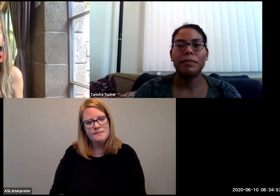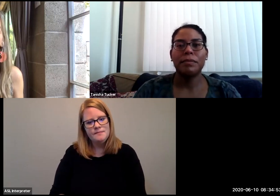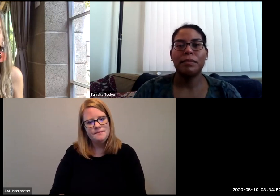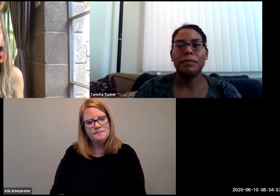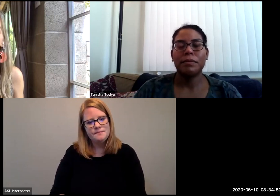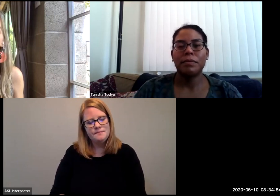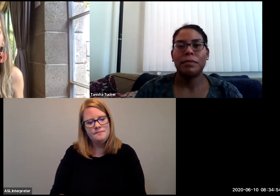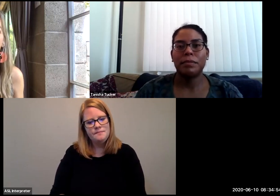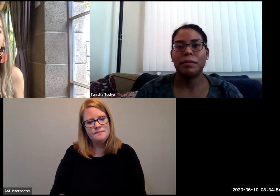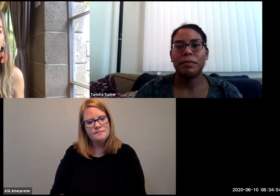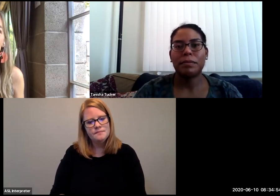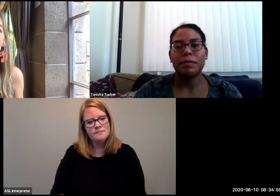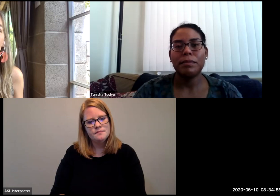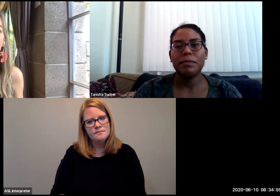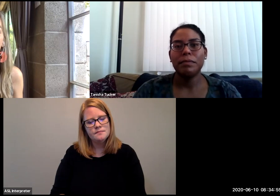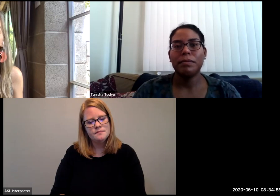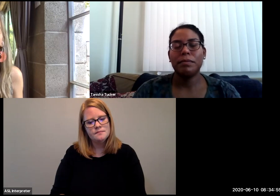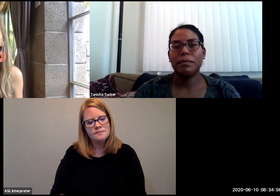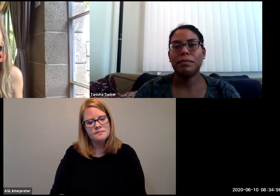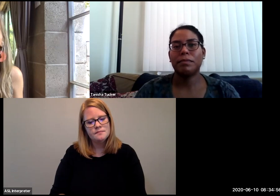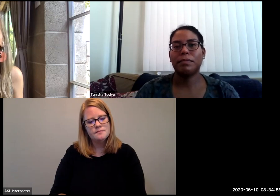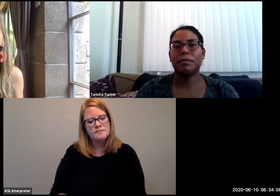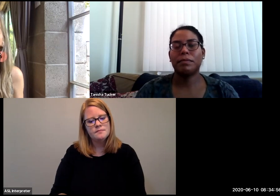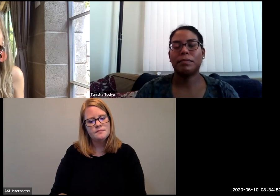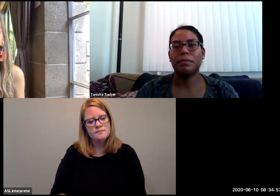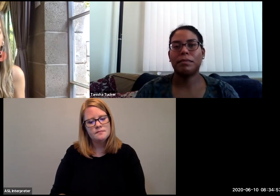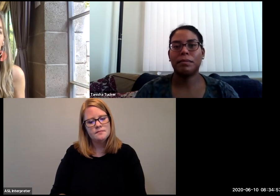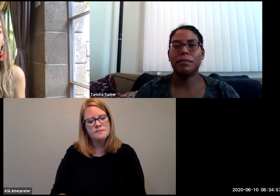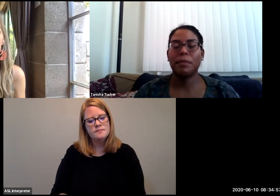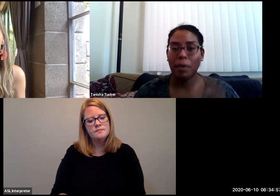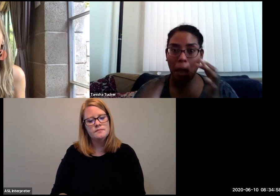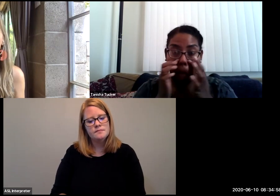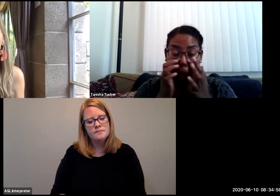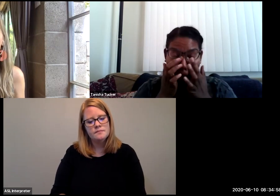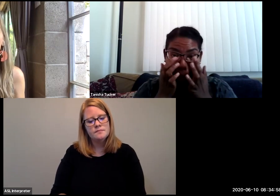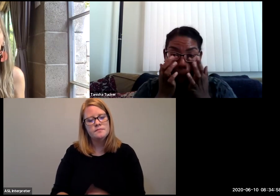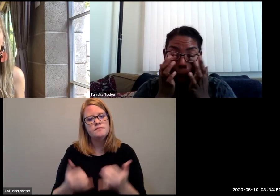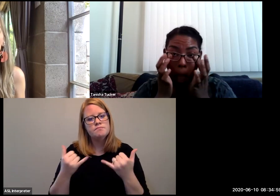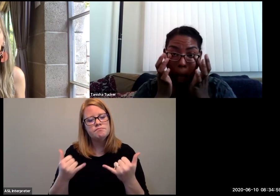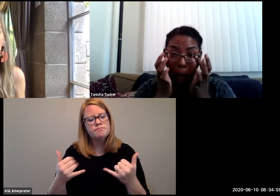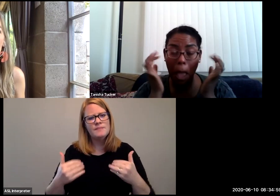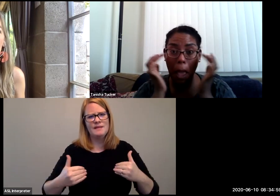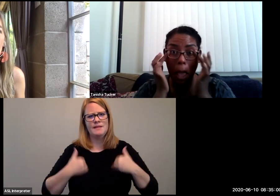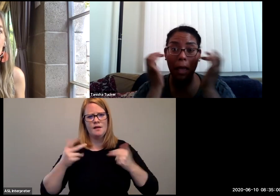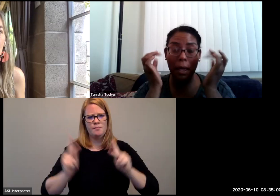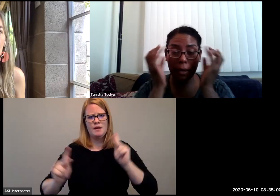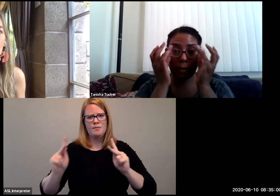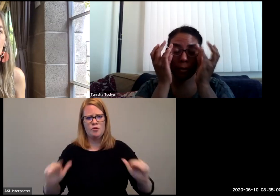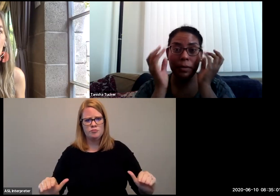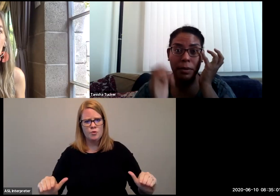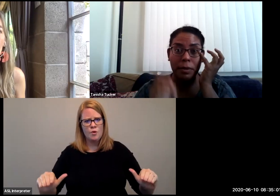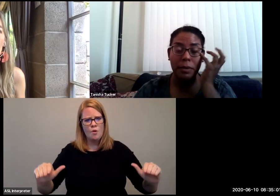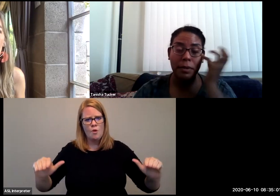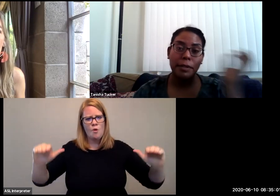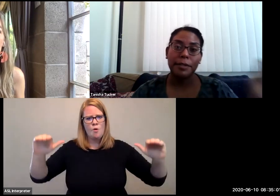younger generations on the nation invested in the preservation of your culture and of celebrations like the